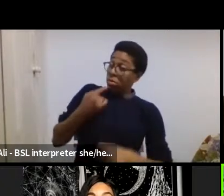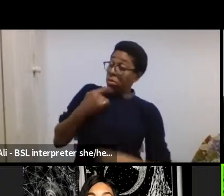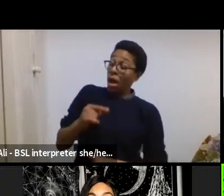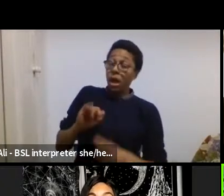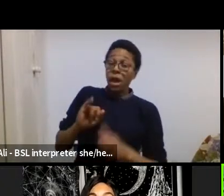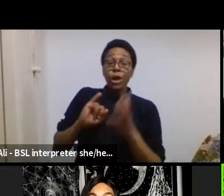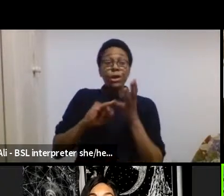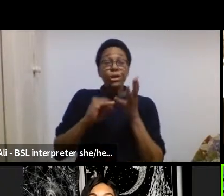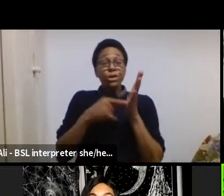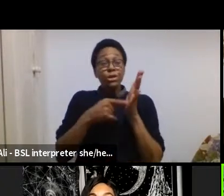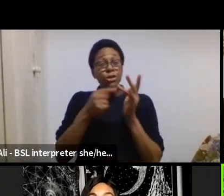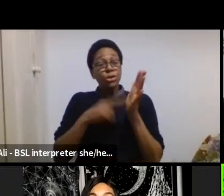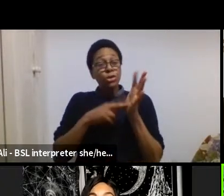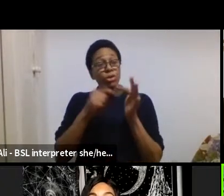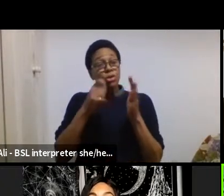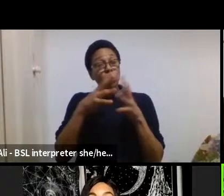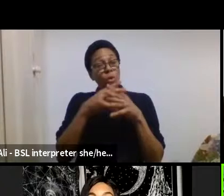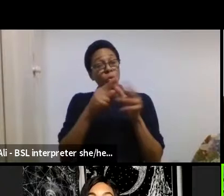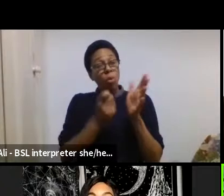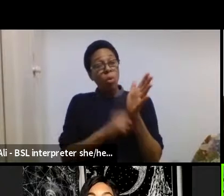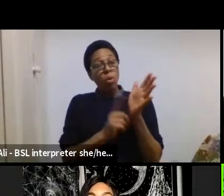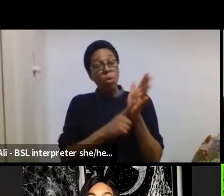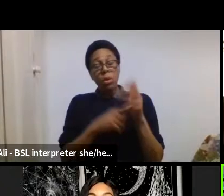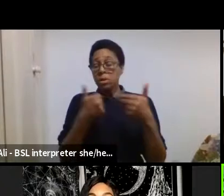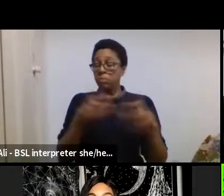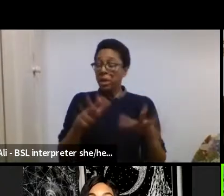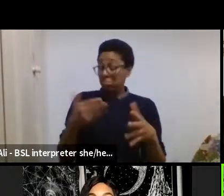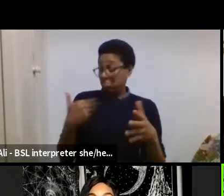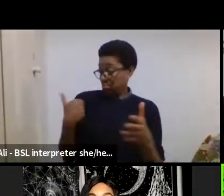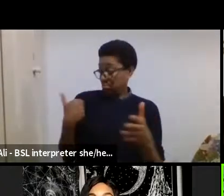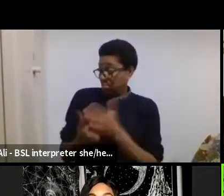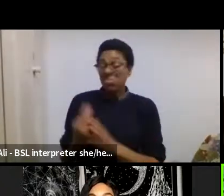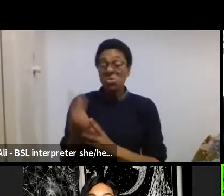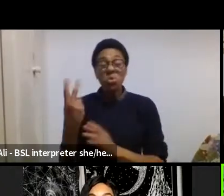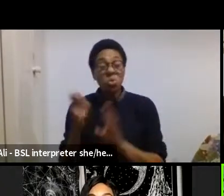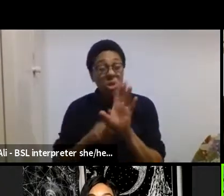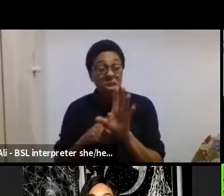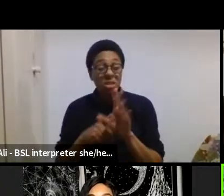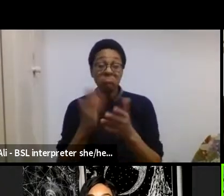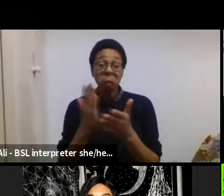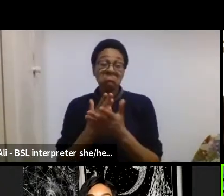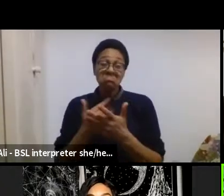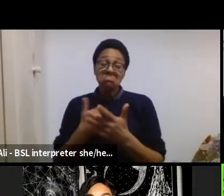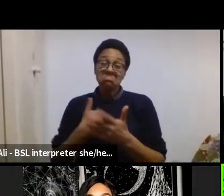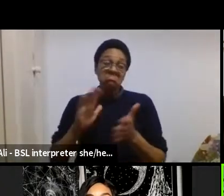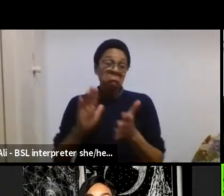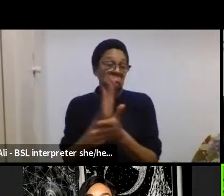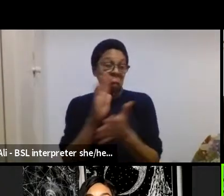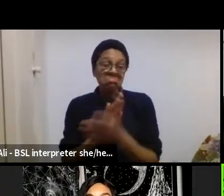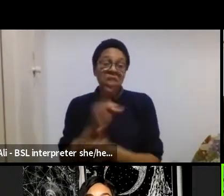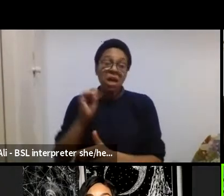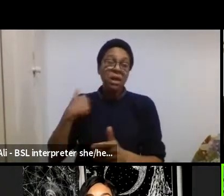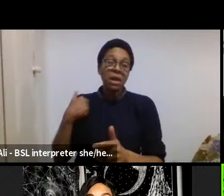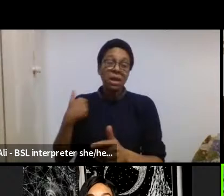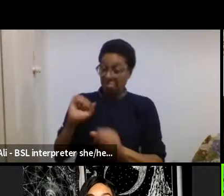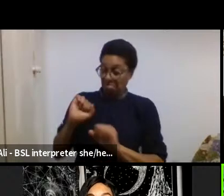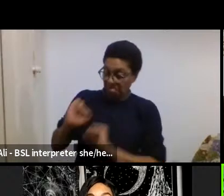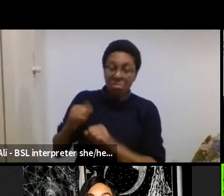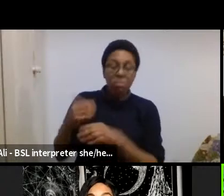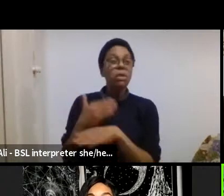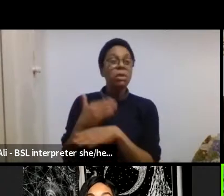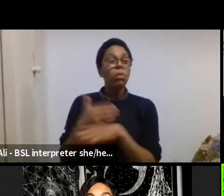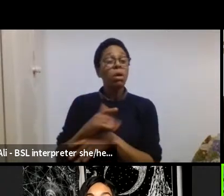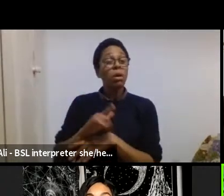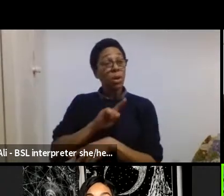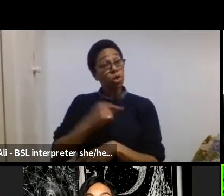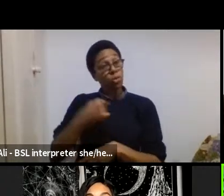in including asexual identities, because one of the first kind of things I did as an ace activist